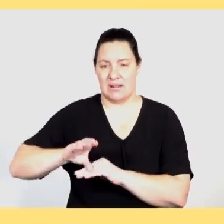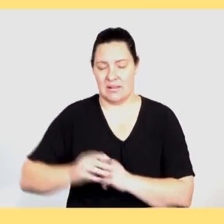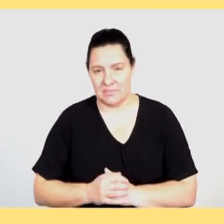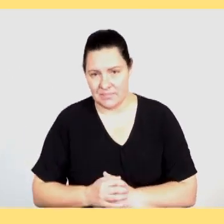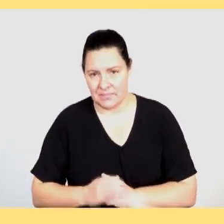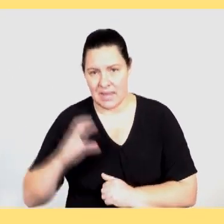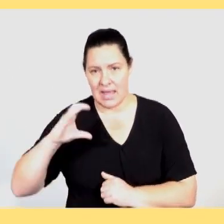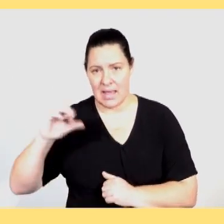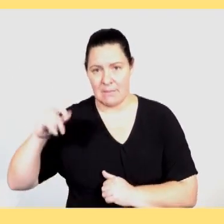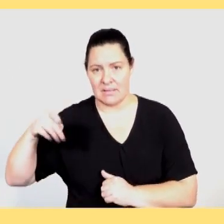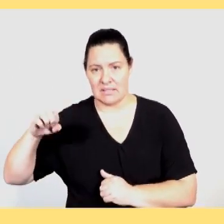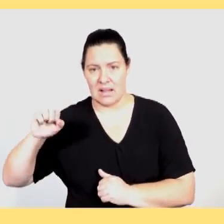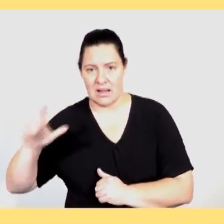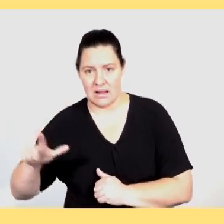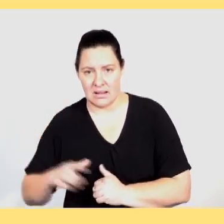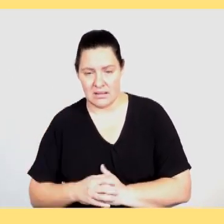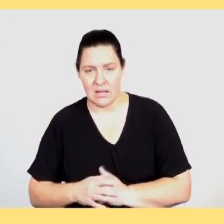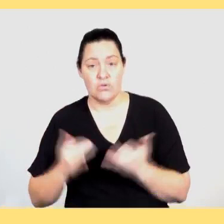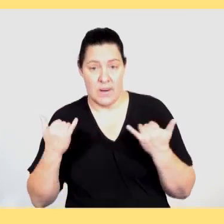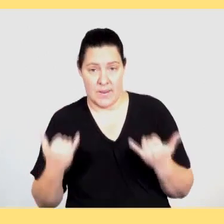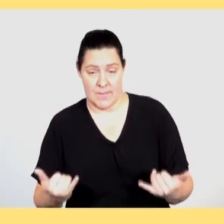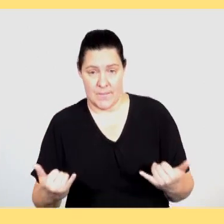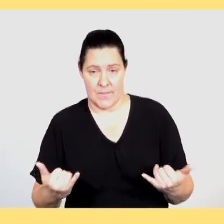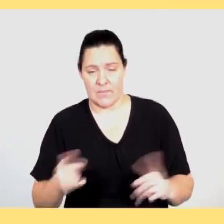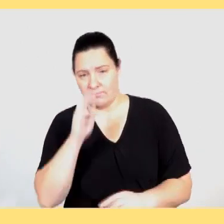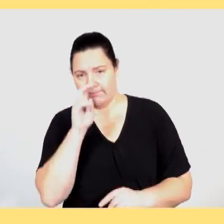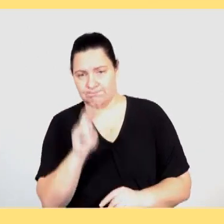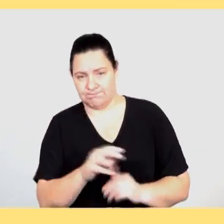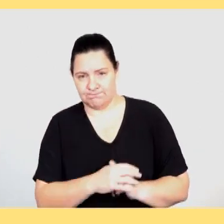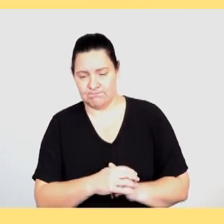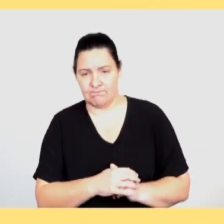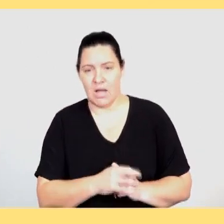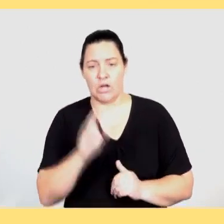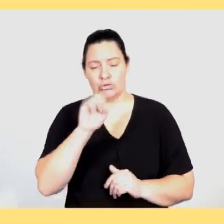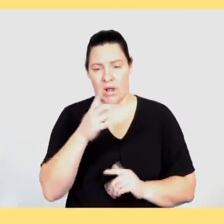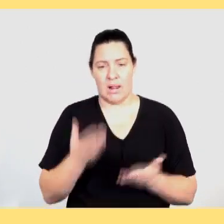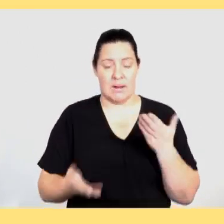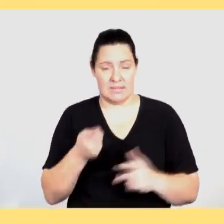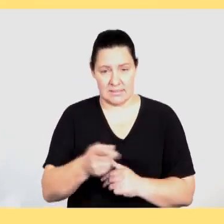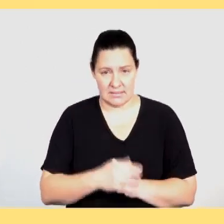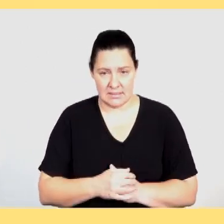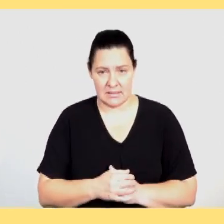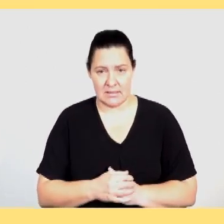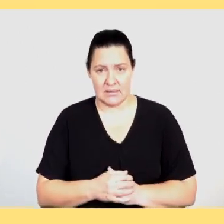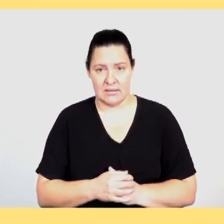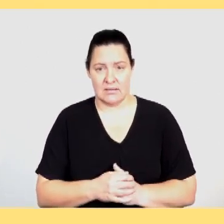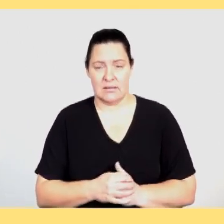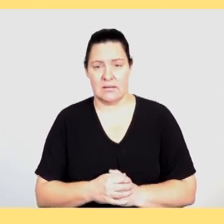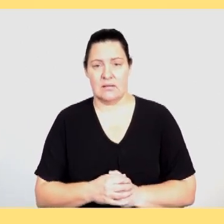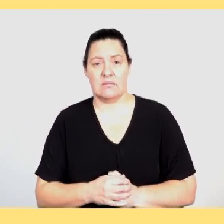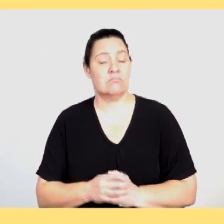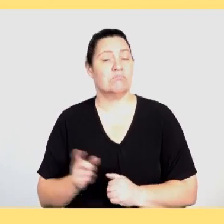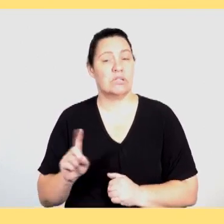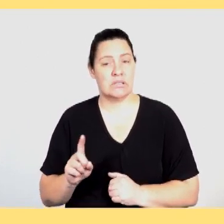capital. All right. So we are now going to quickly look. There is our trial balance. Remember,